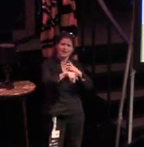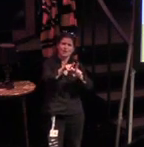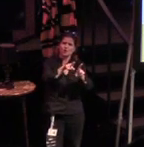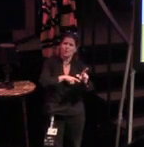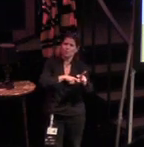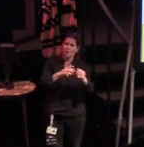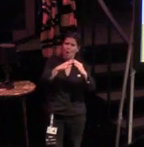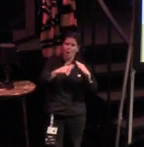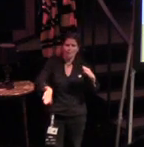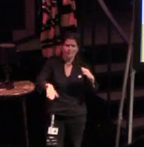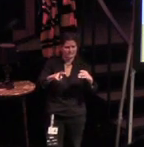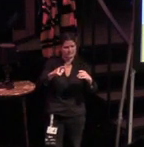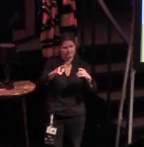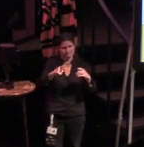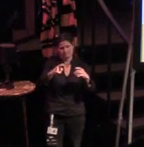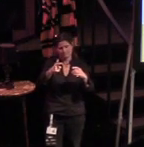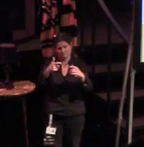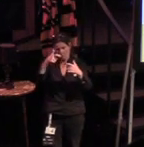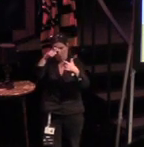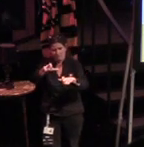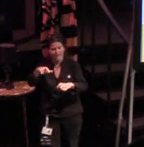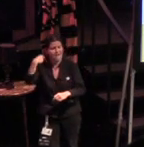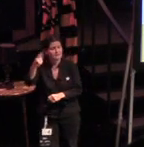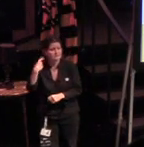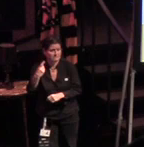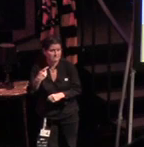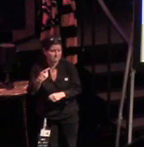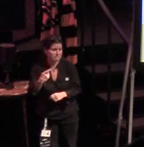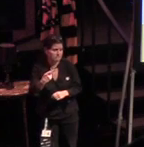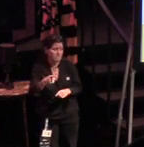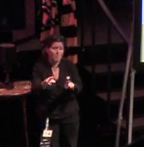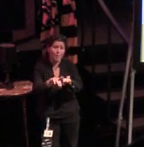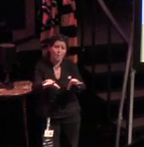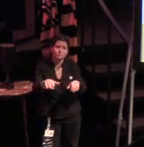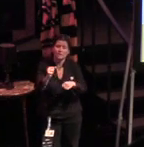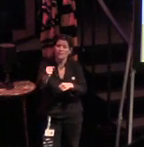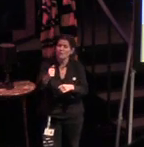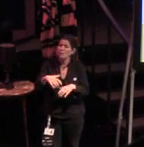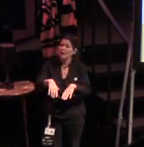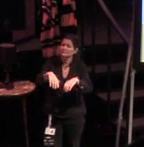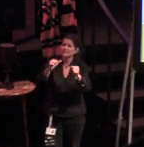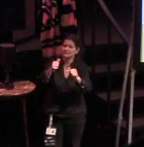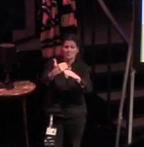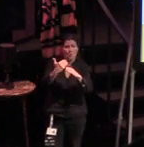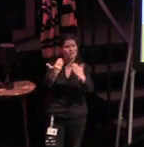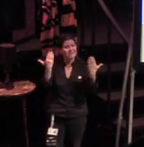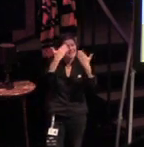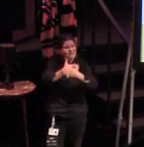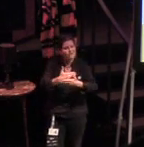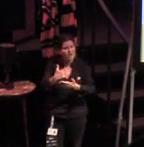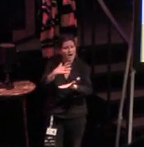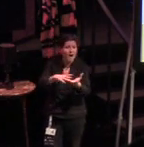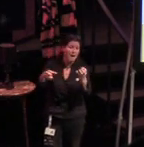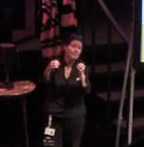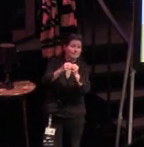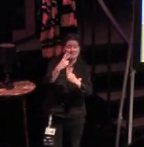London and I had also started to Club promote in the evenings of my friends because it was fun and I liked clubbing